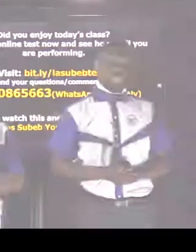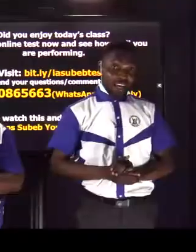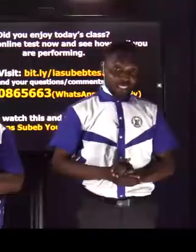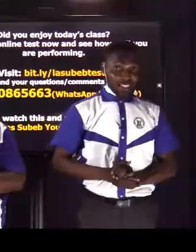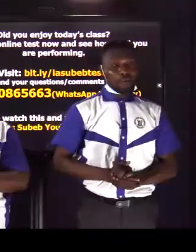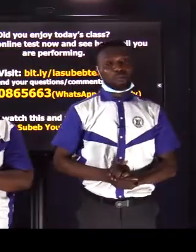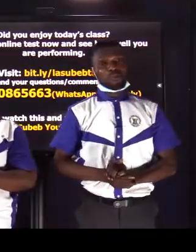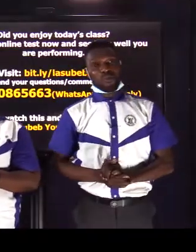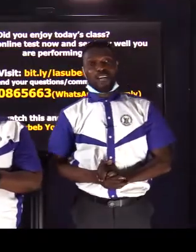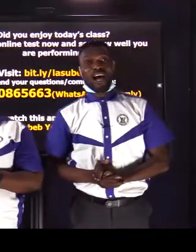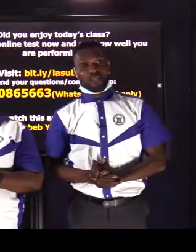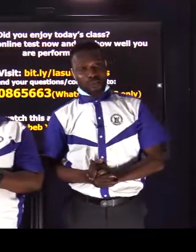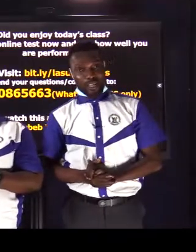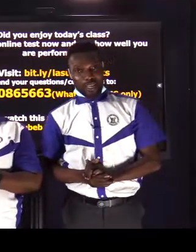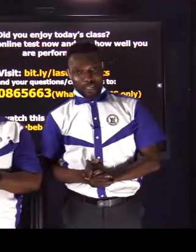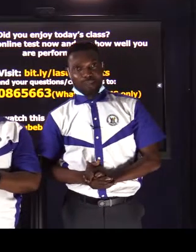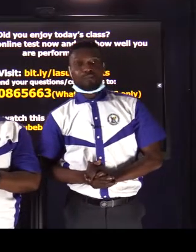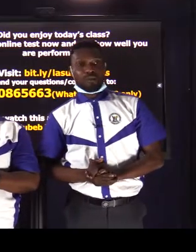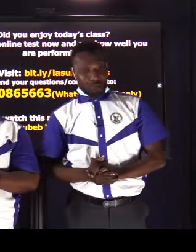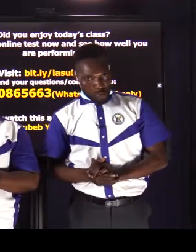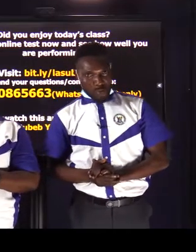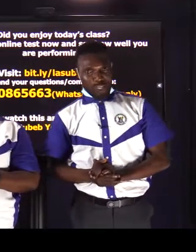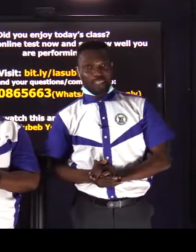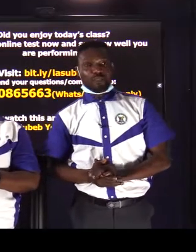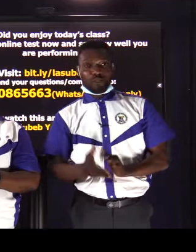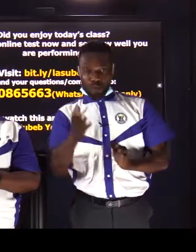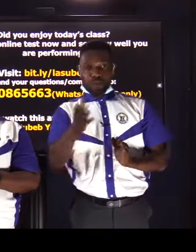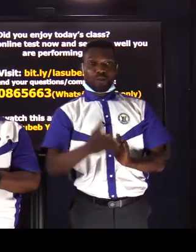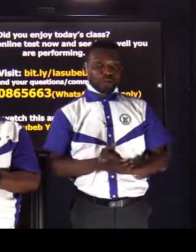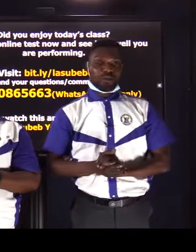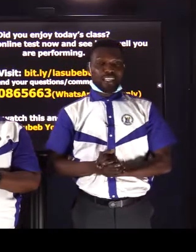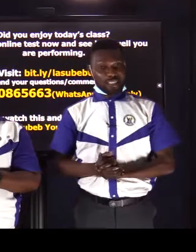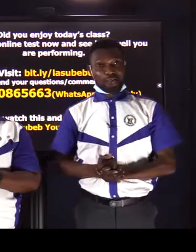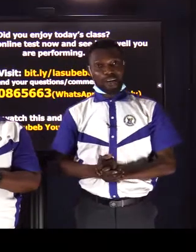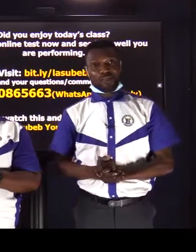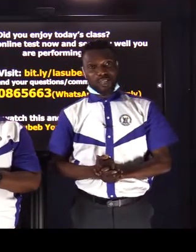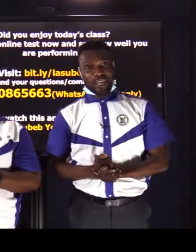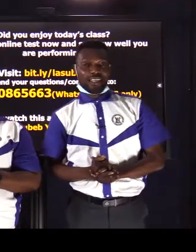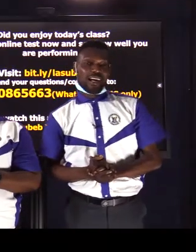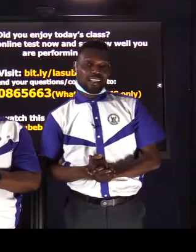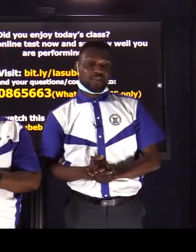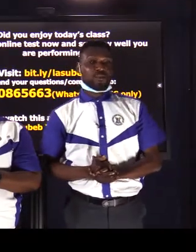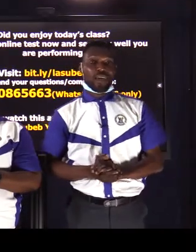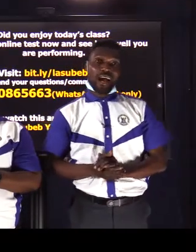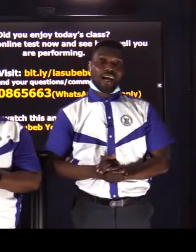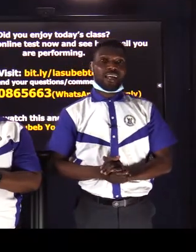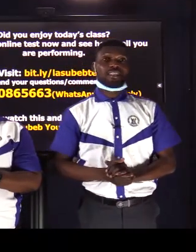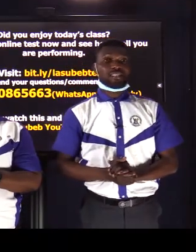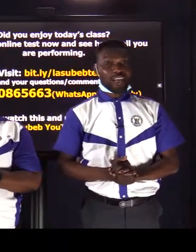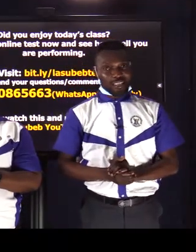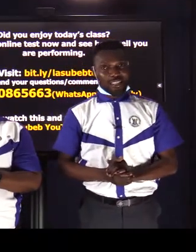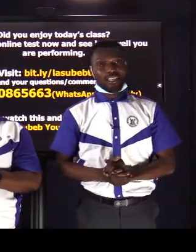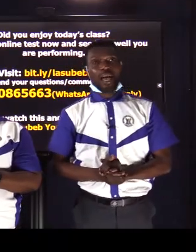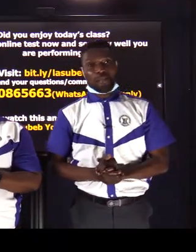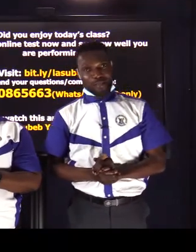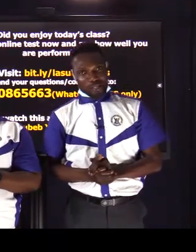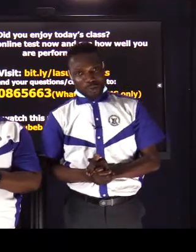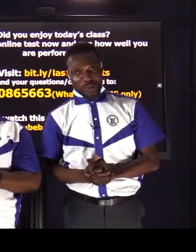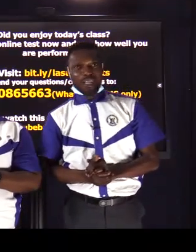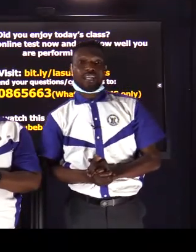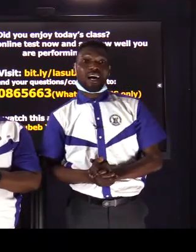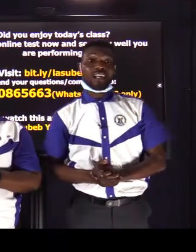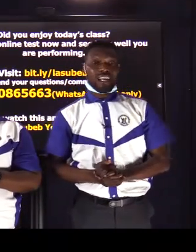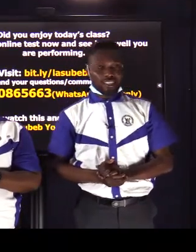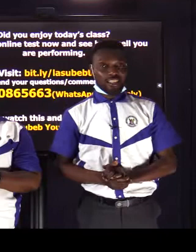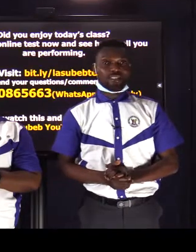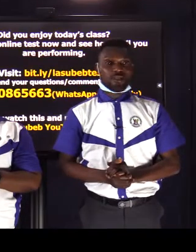said, exciting episode we had today. Truly, you could testify to that we had exciting